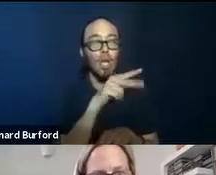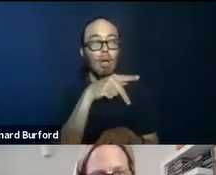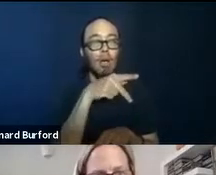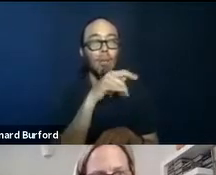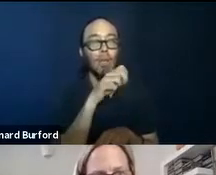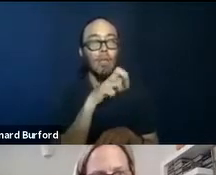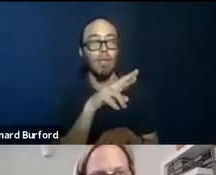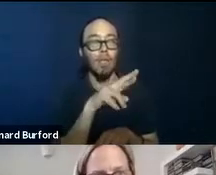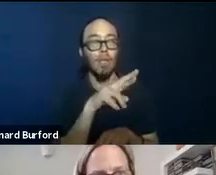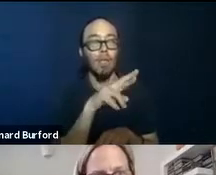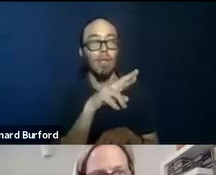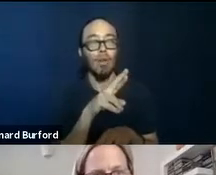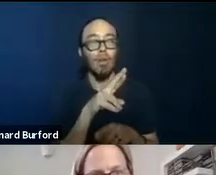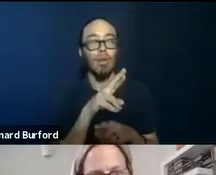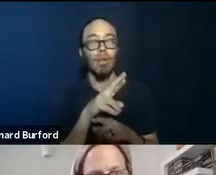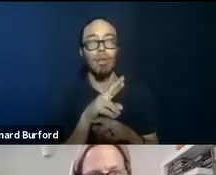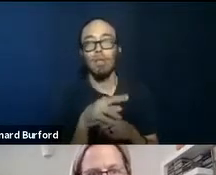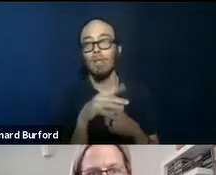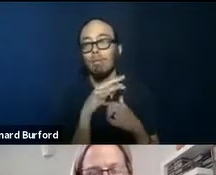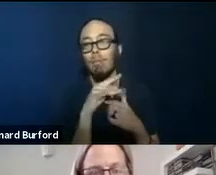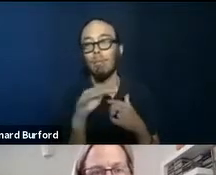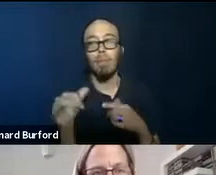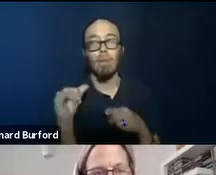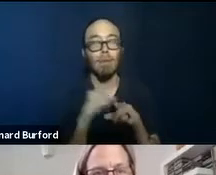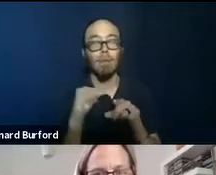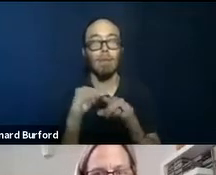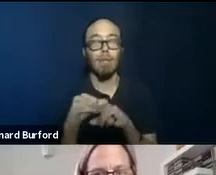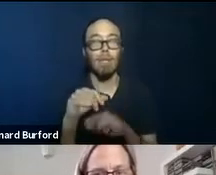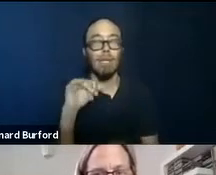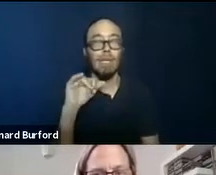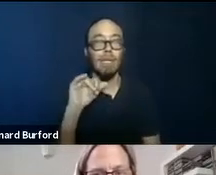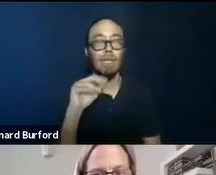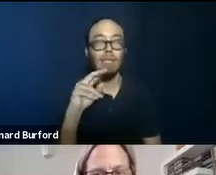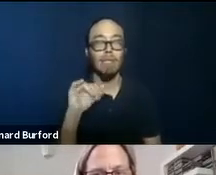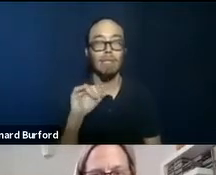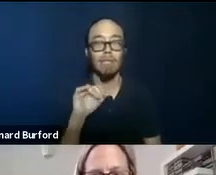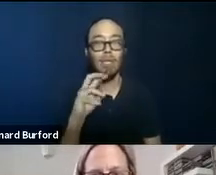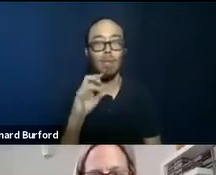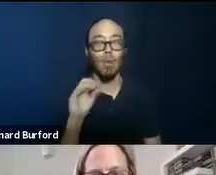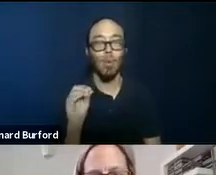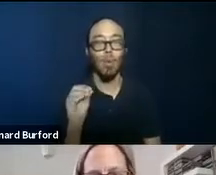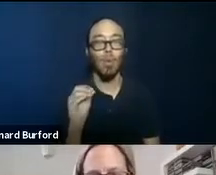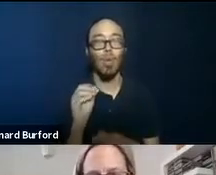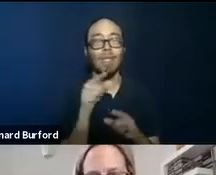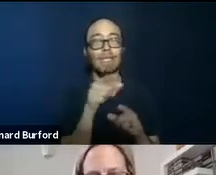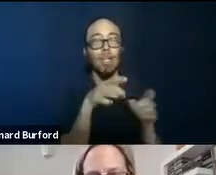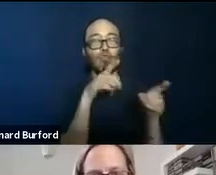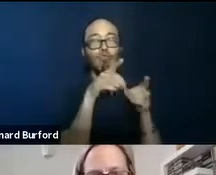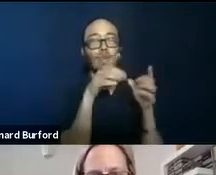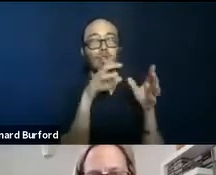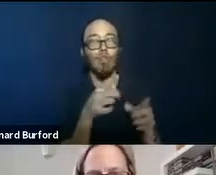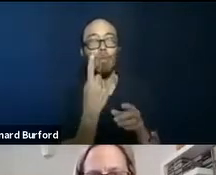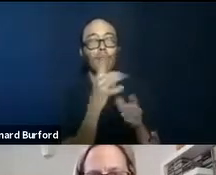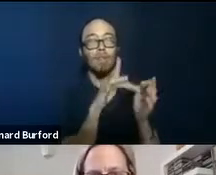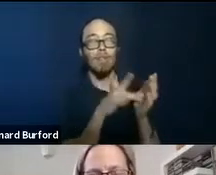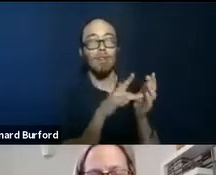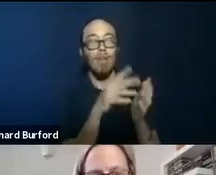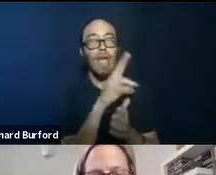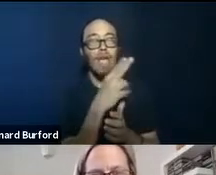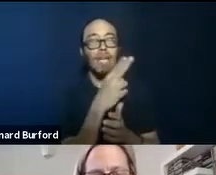Netsiriayo. I hope that I'm pronouncing it correctly. He is the director of one of the centers of HVP